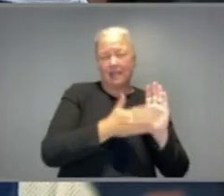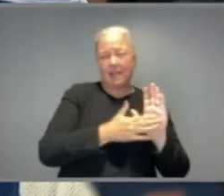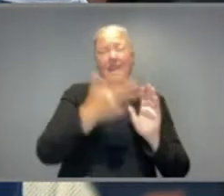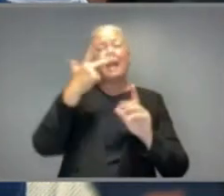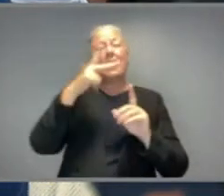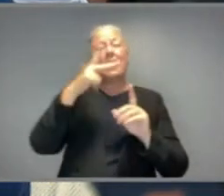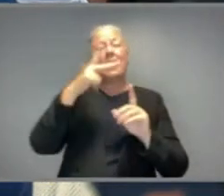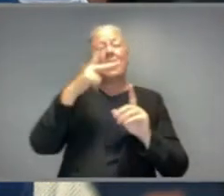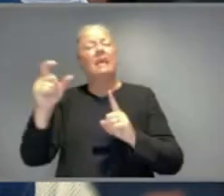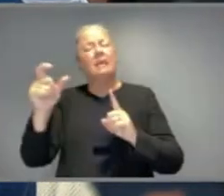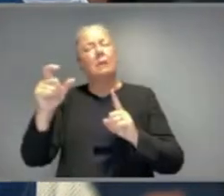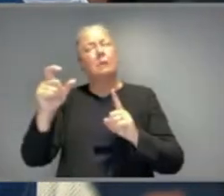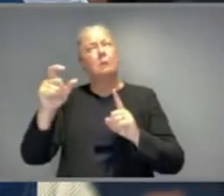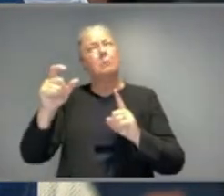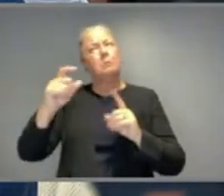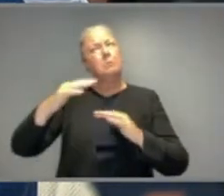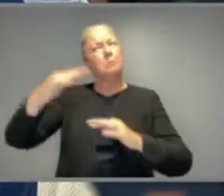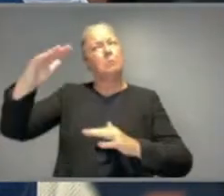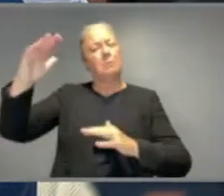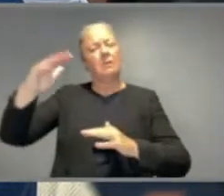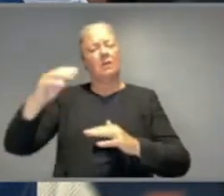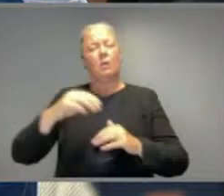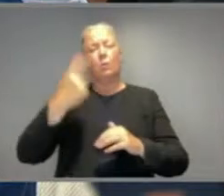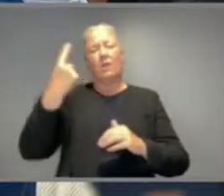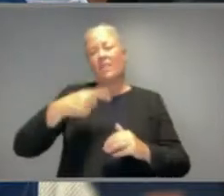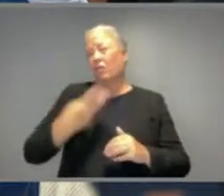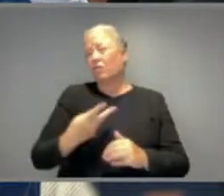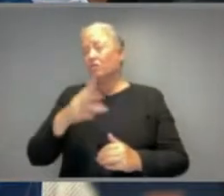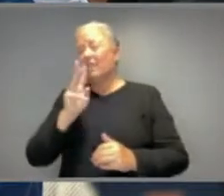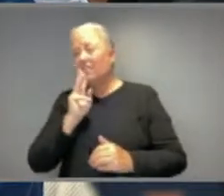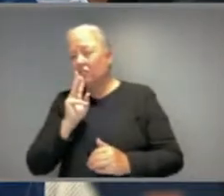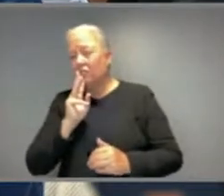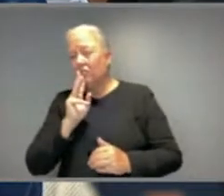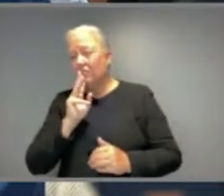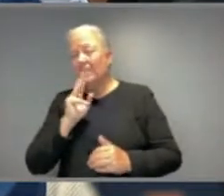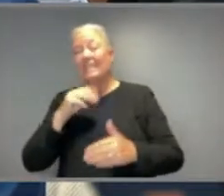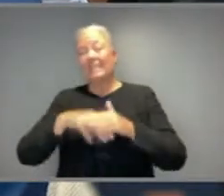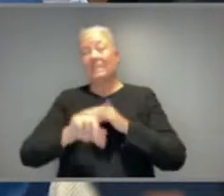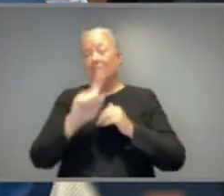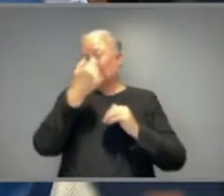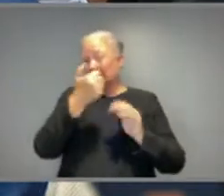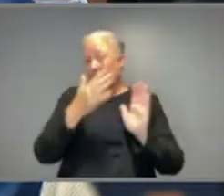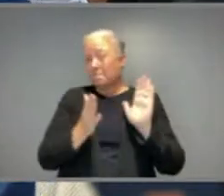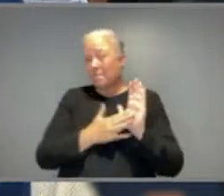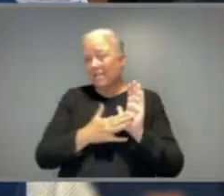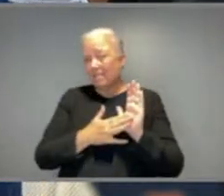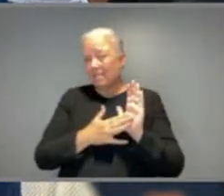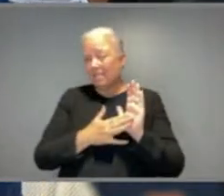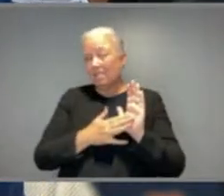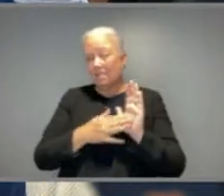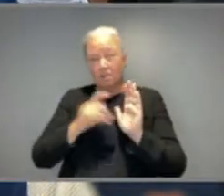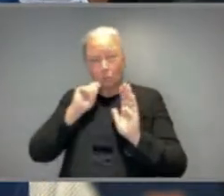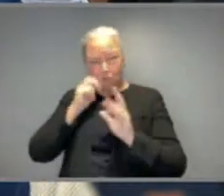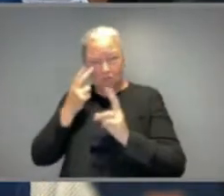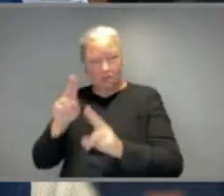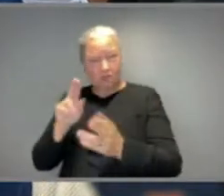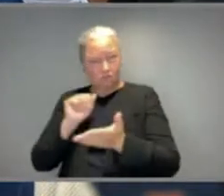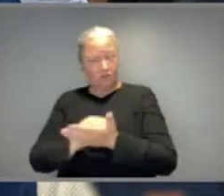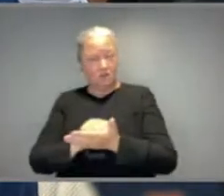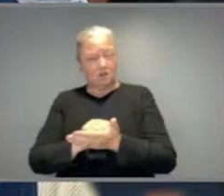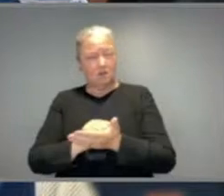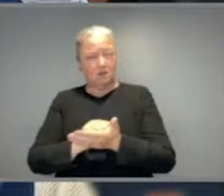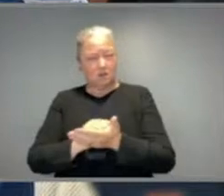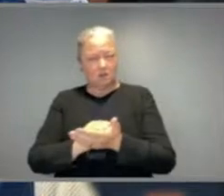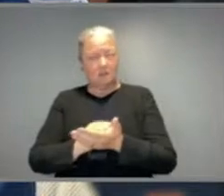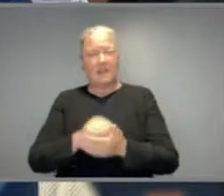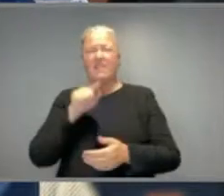freer, it's 1,300 lives in the first 6 months. And as you say, that's equivalent of